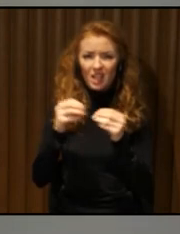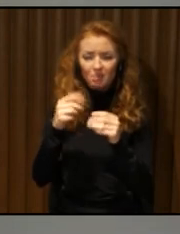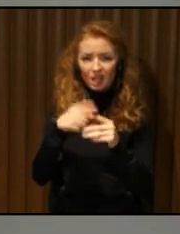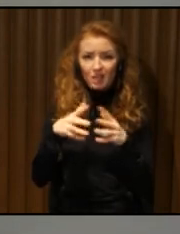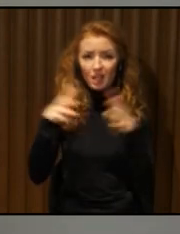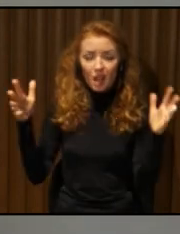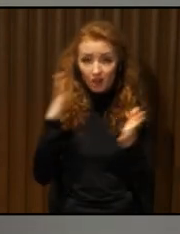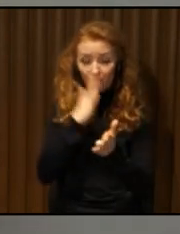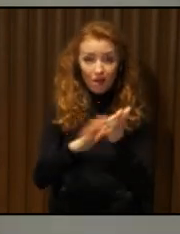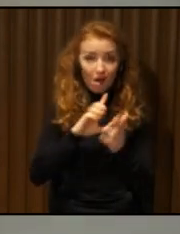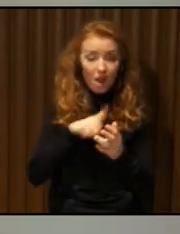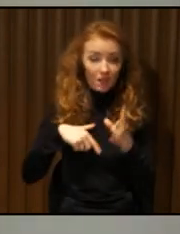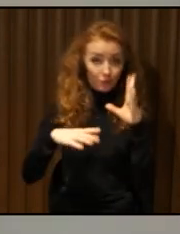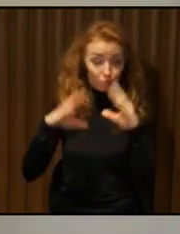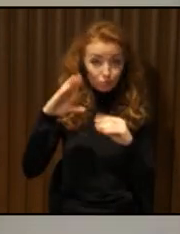The whole project,